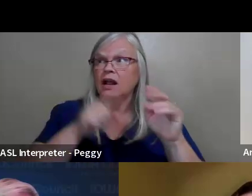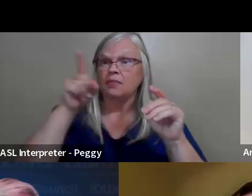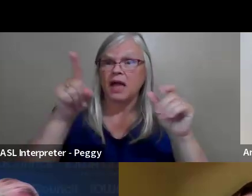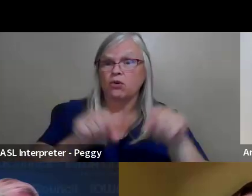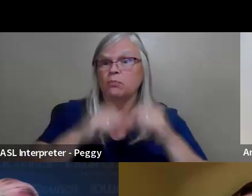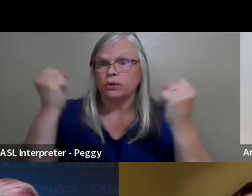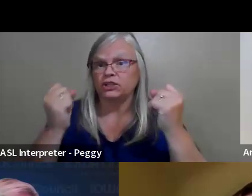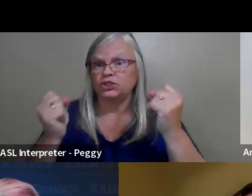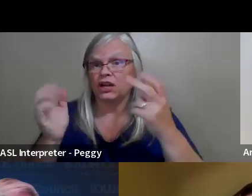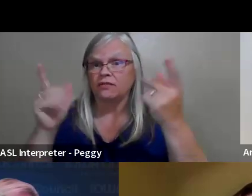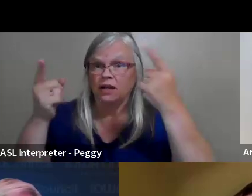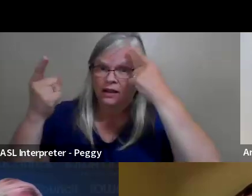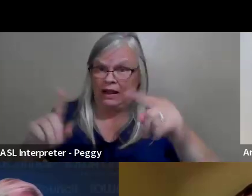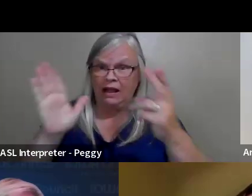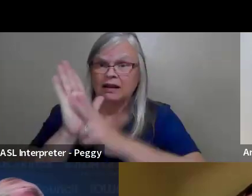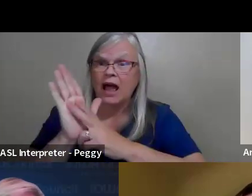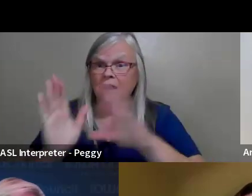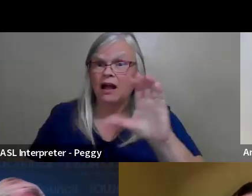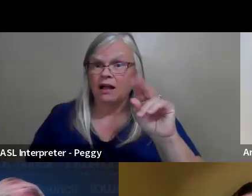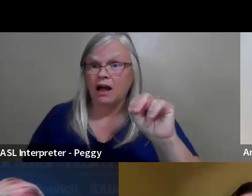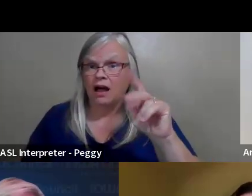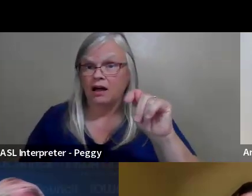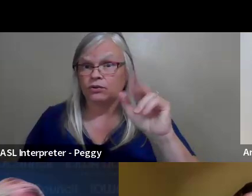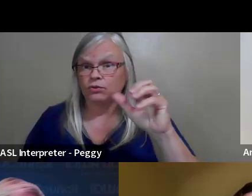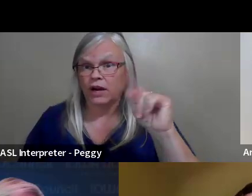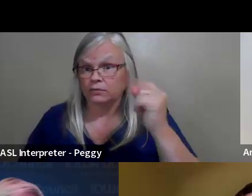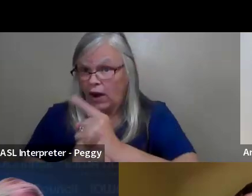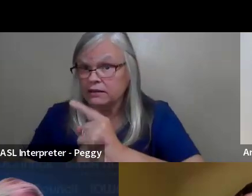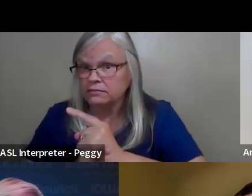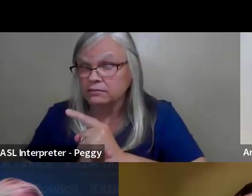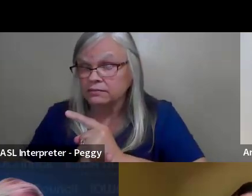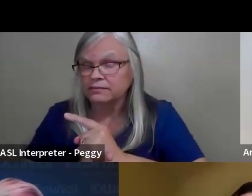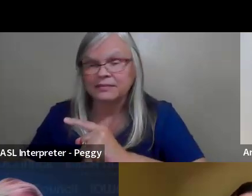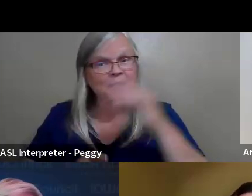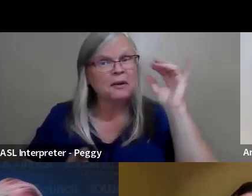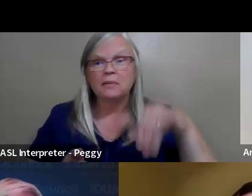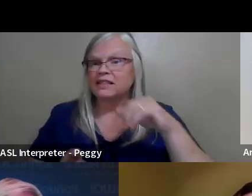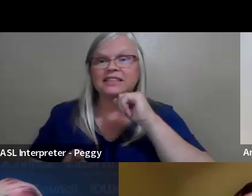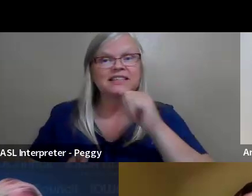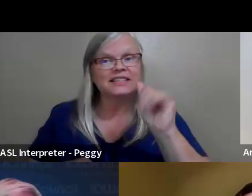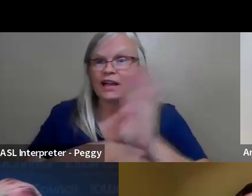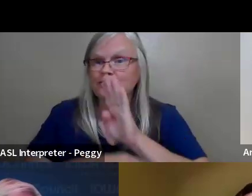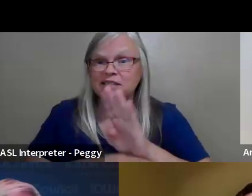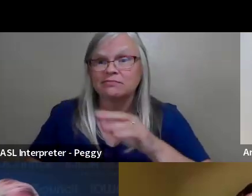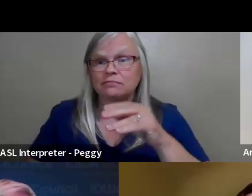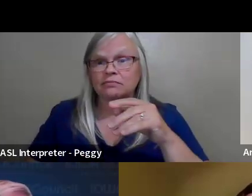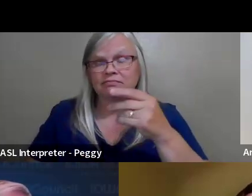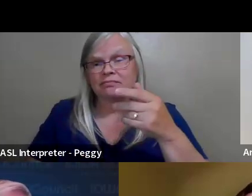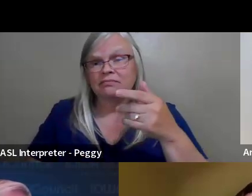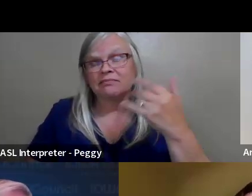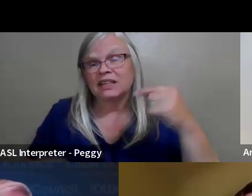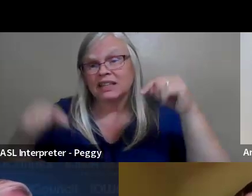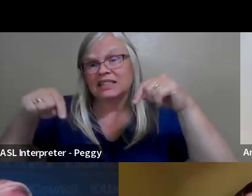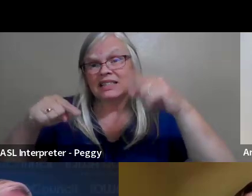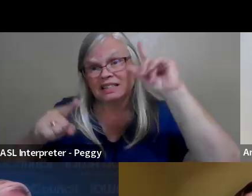contract, right? It would be a breach of contract. But this is not business. This is government. But there is a